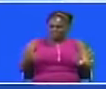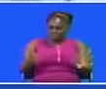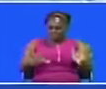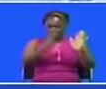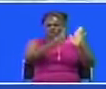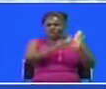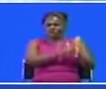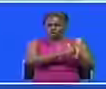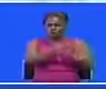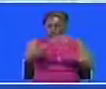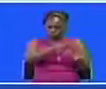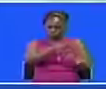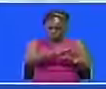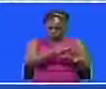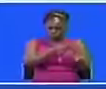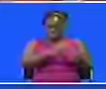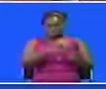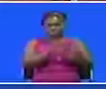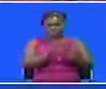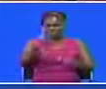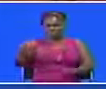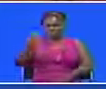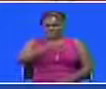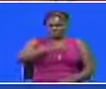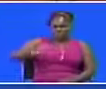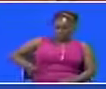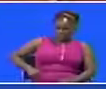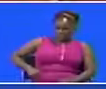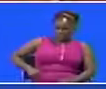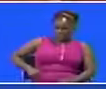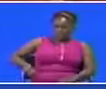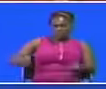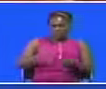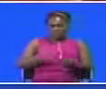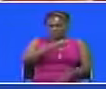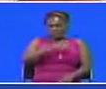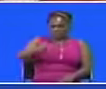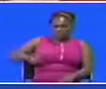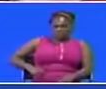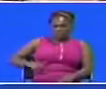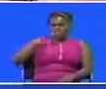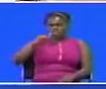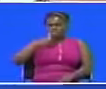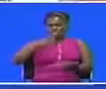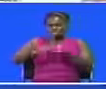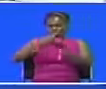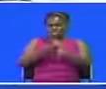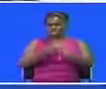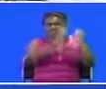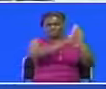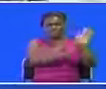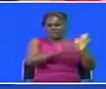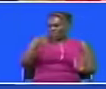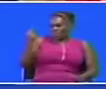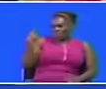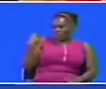contentious electoral changes pass at the Senate. But in the event that the Senate suggests fresh amendments to the bill,